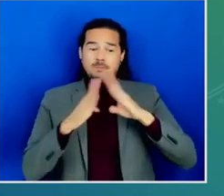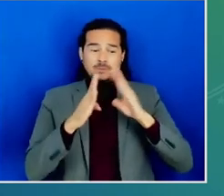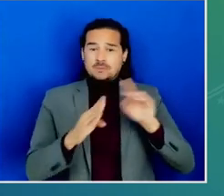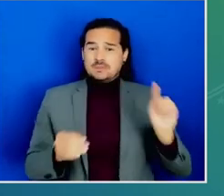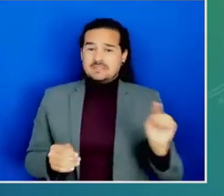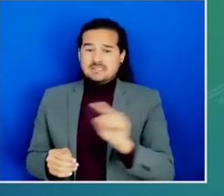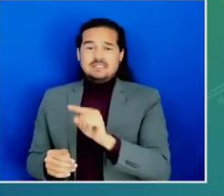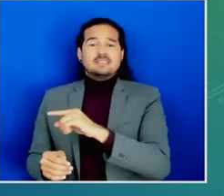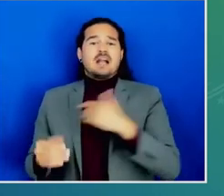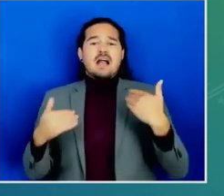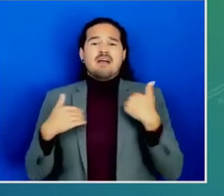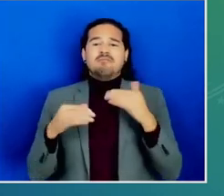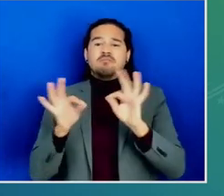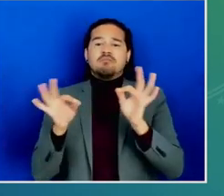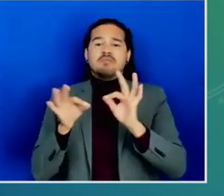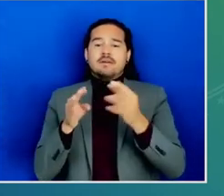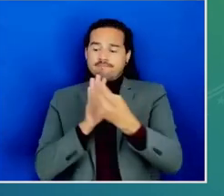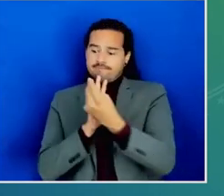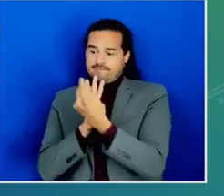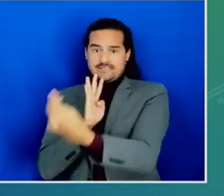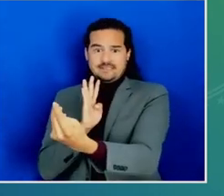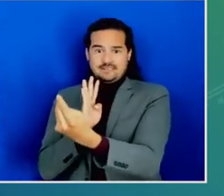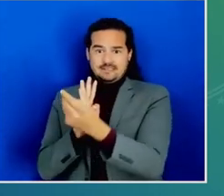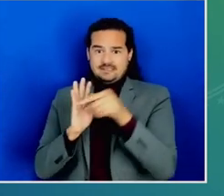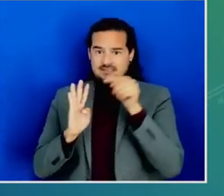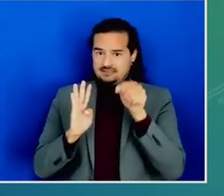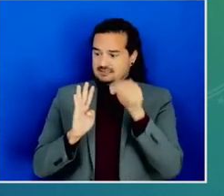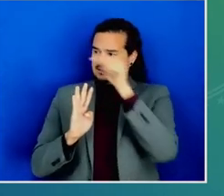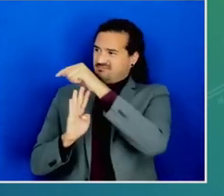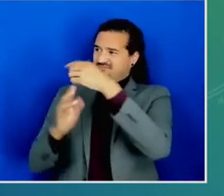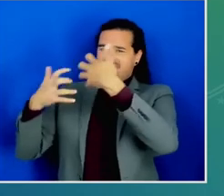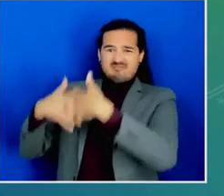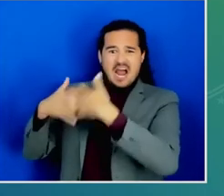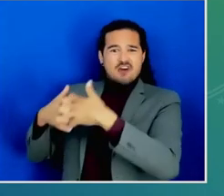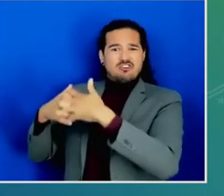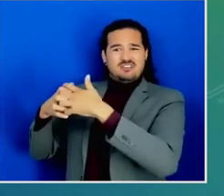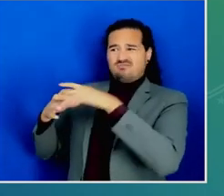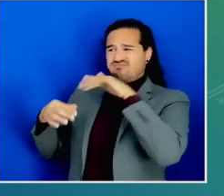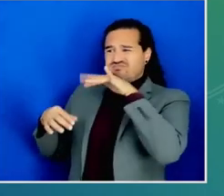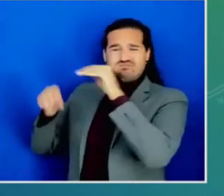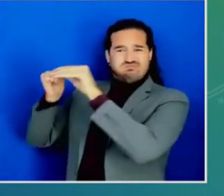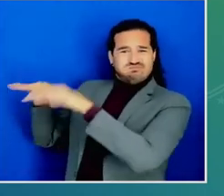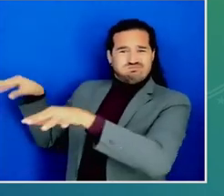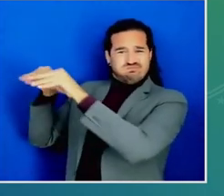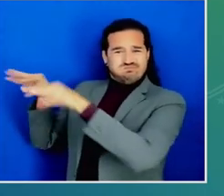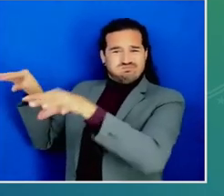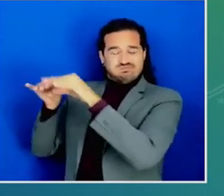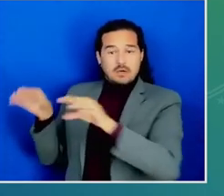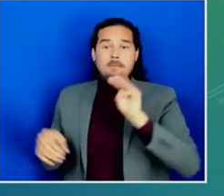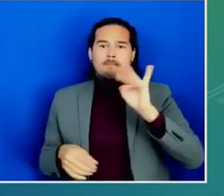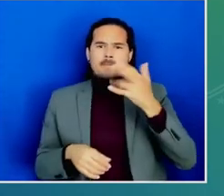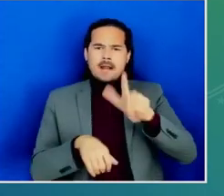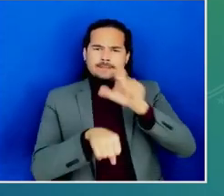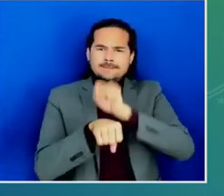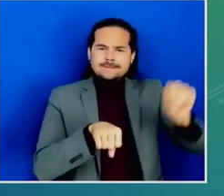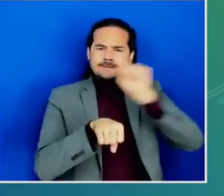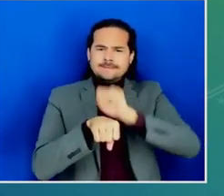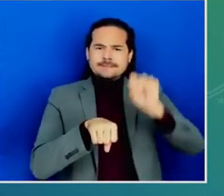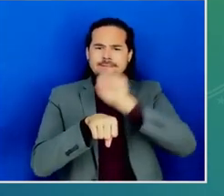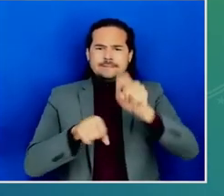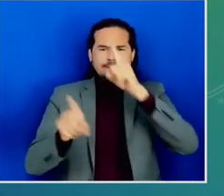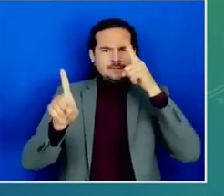the plants that are polluting, chemical and other plants that are polluting. Helps lift up those frontline and fence lines communities